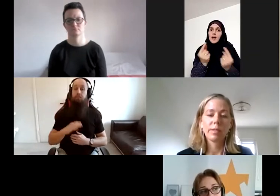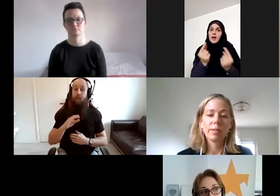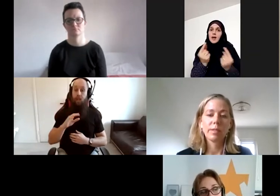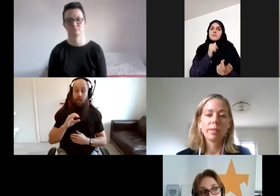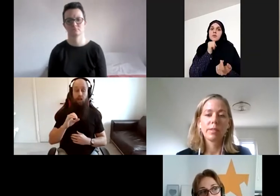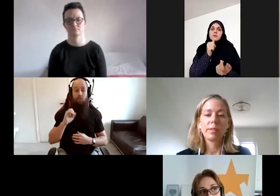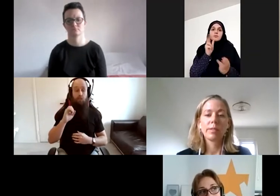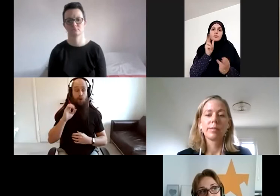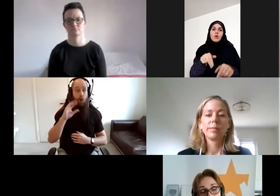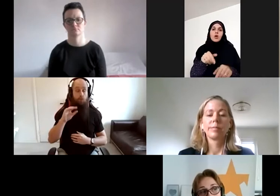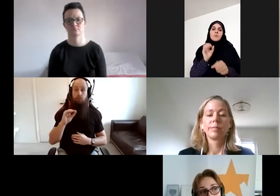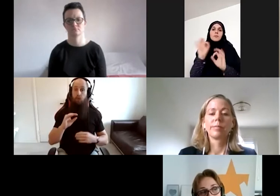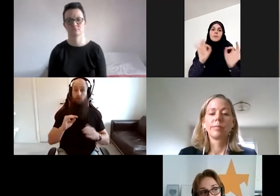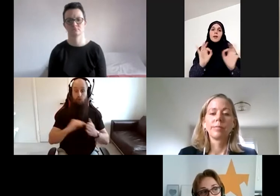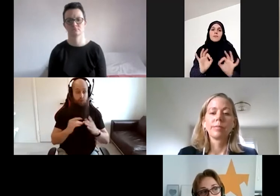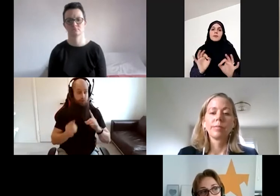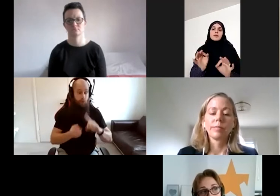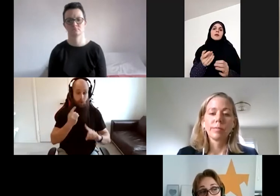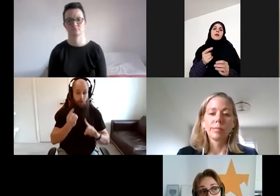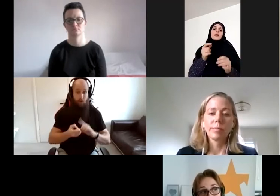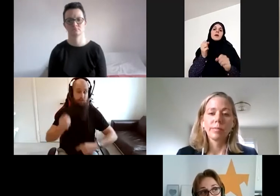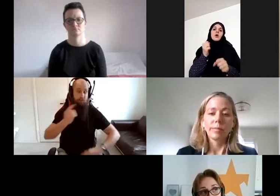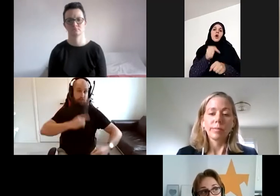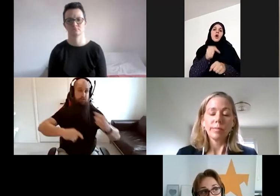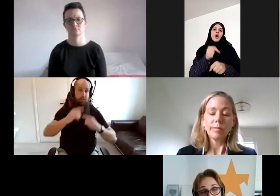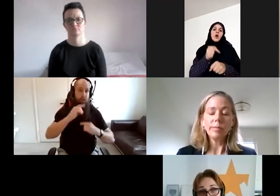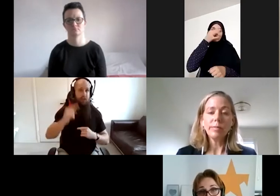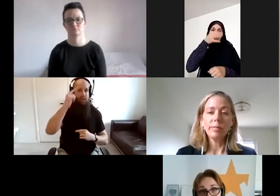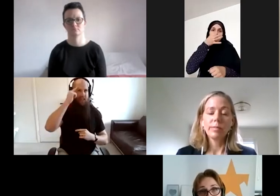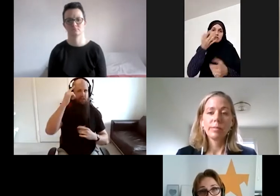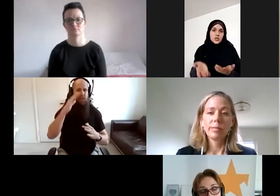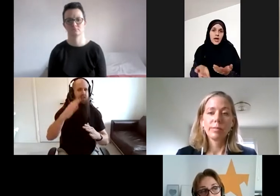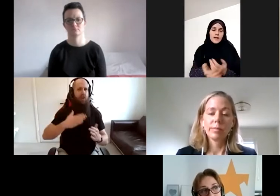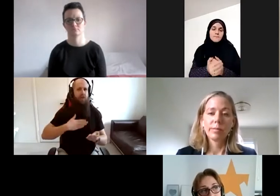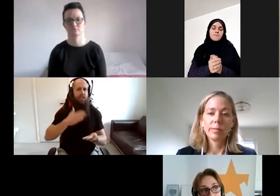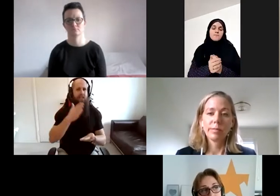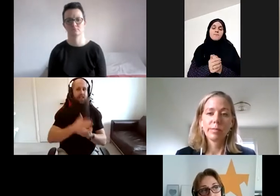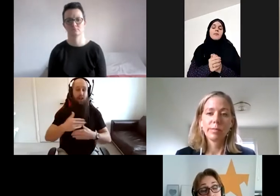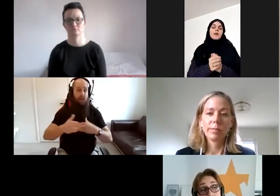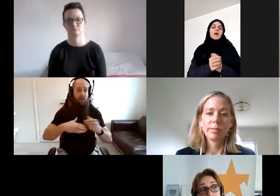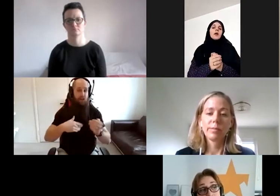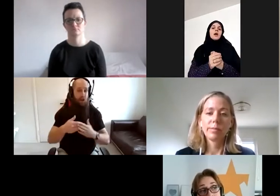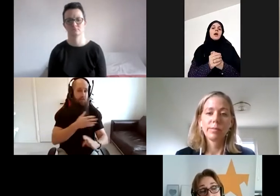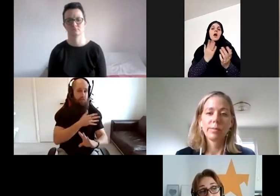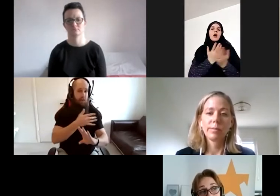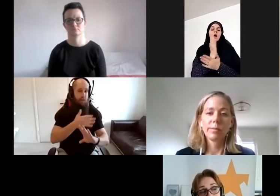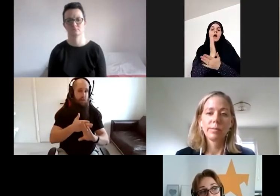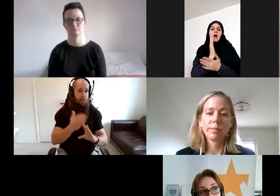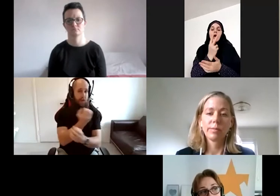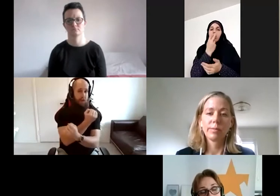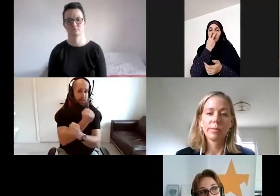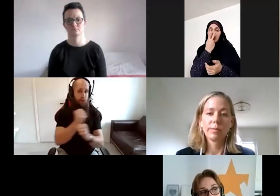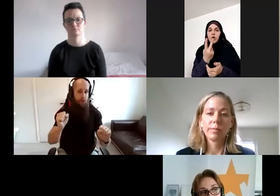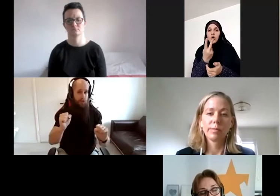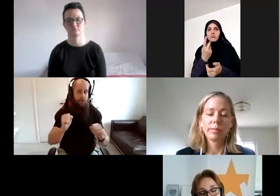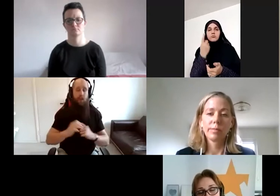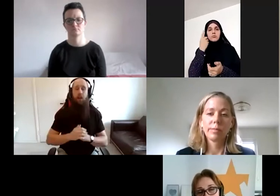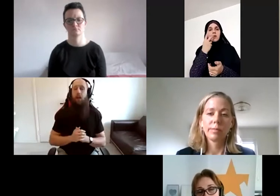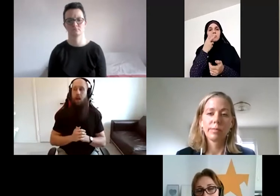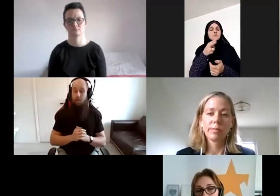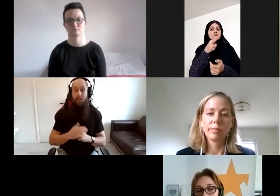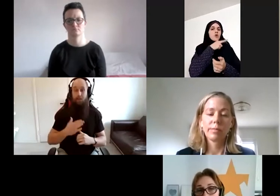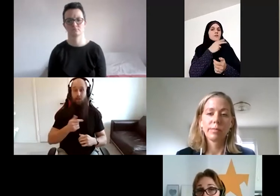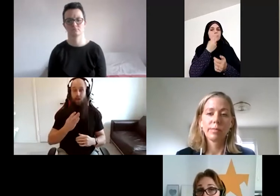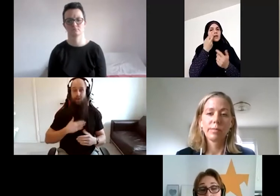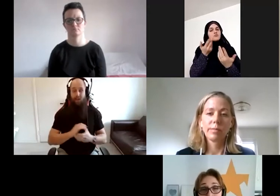I'm looking back to what my right done so far in Bosnia and Herzegovina, some of my colleagues will laugh because this